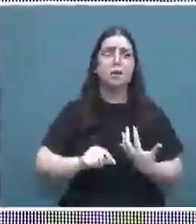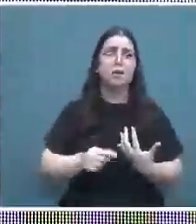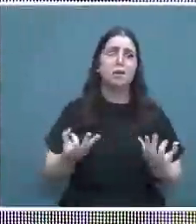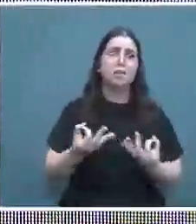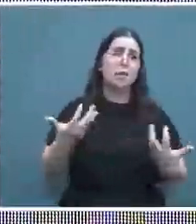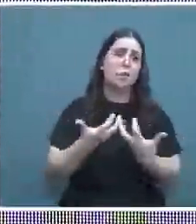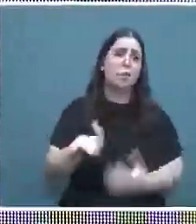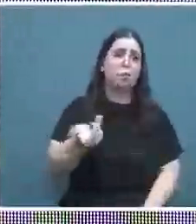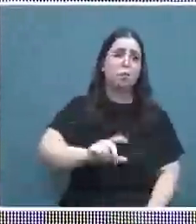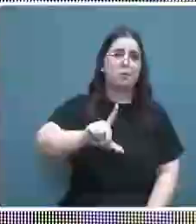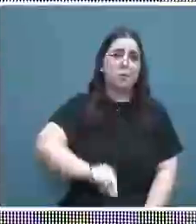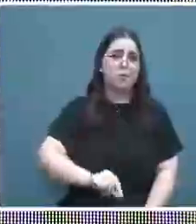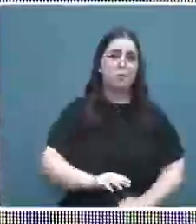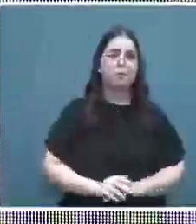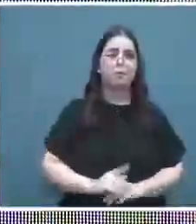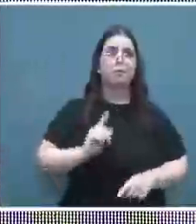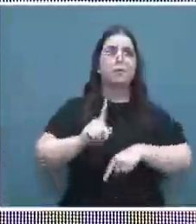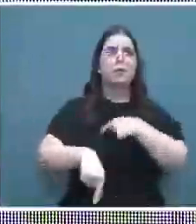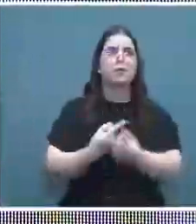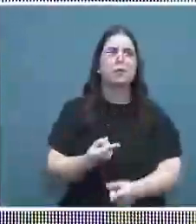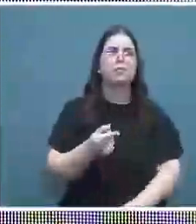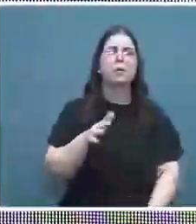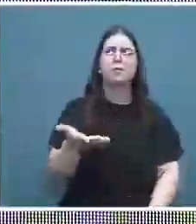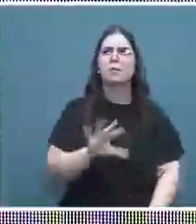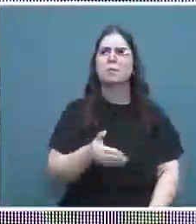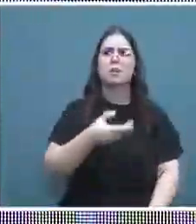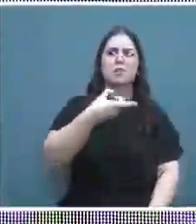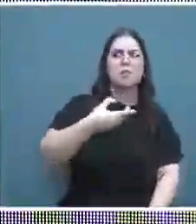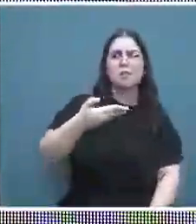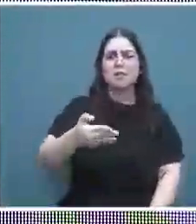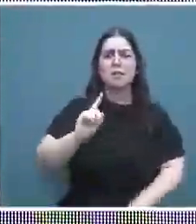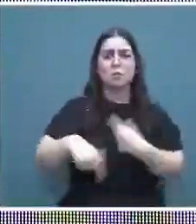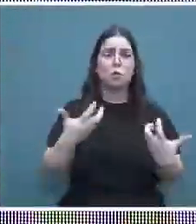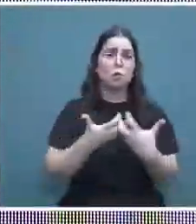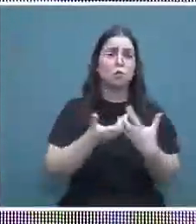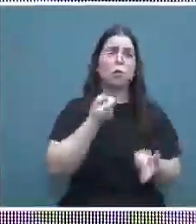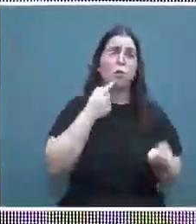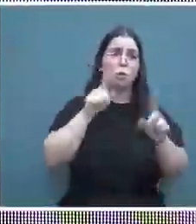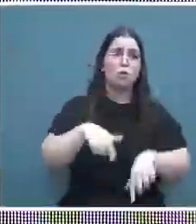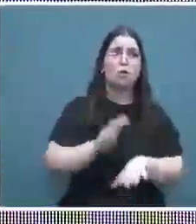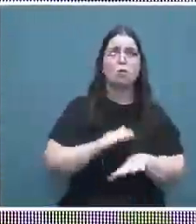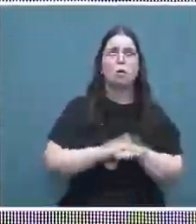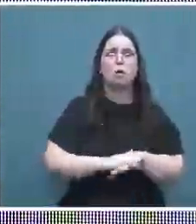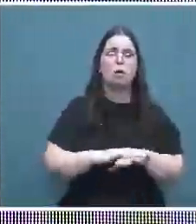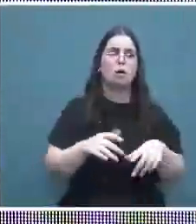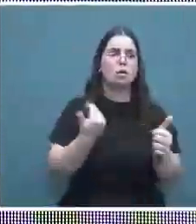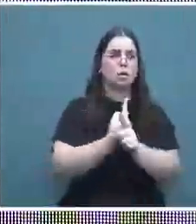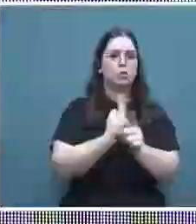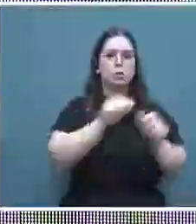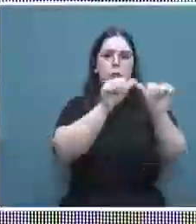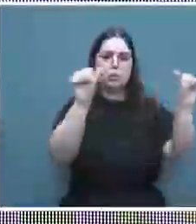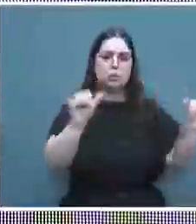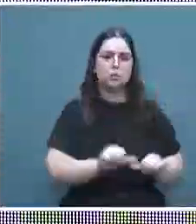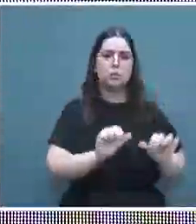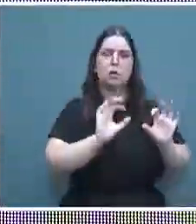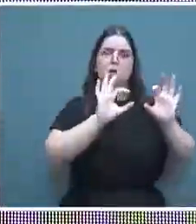civil wars. Then in 97, we had another civil war because of a pyramidal system crashed. So Albanians